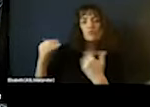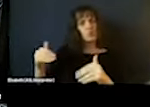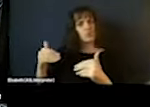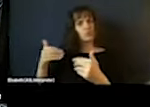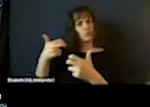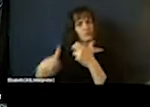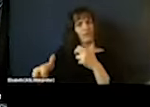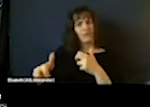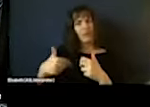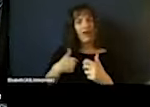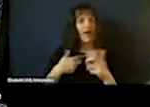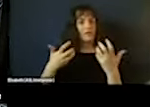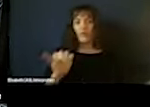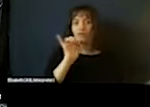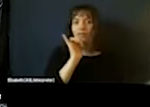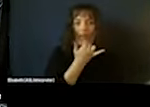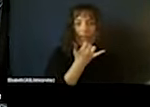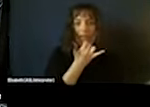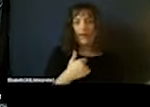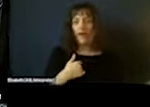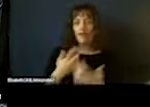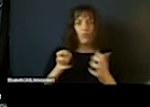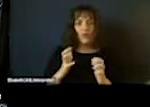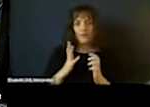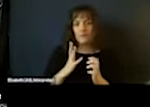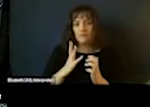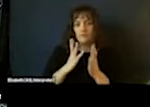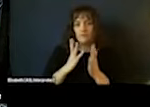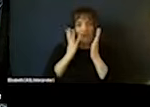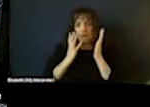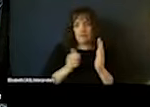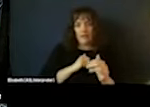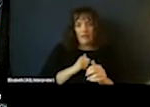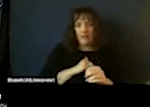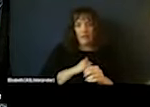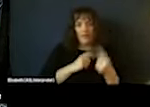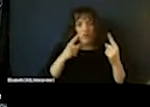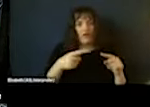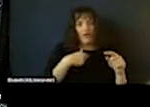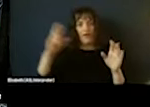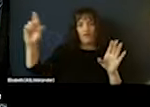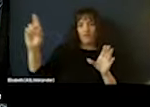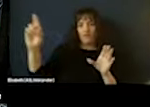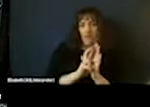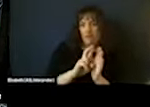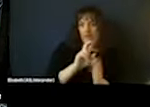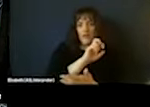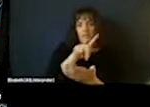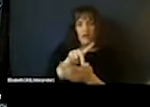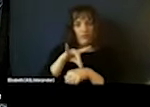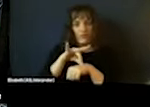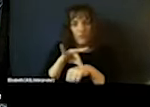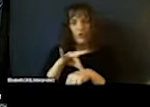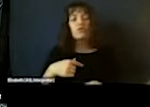make a mistake, and I don't want to be embarrassed after came back. So I think I